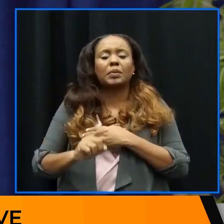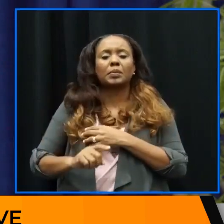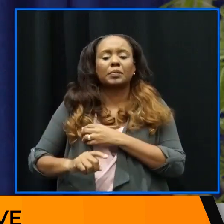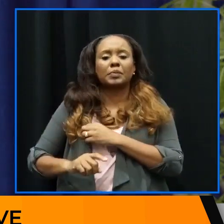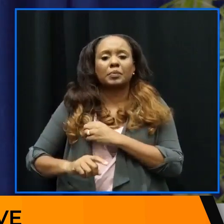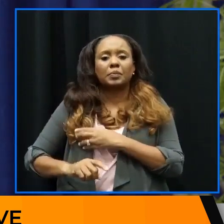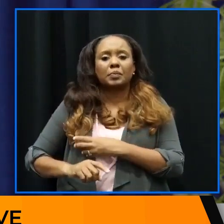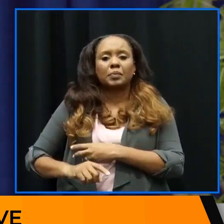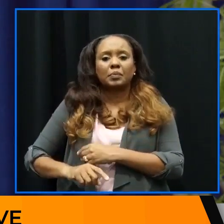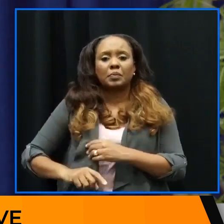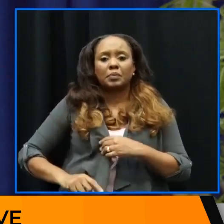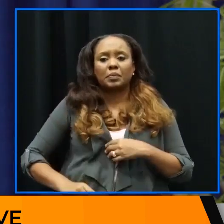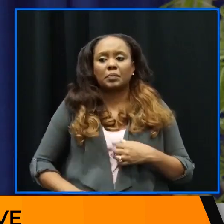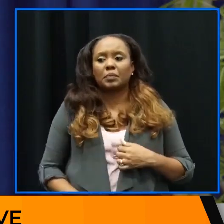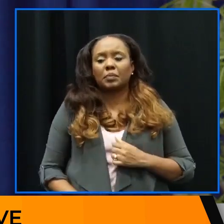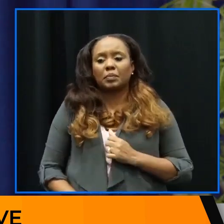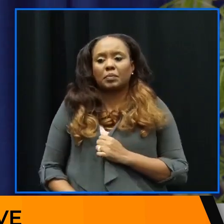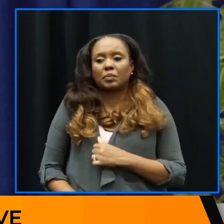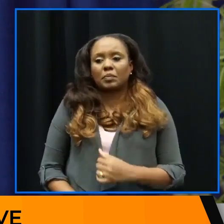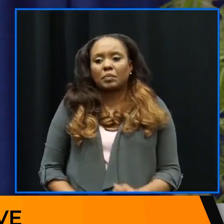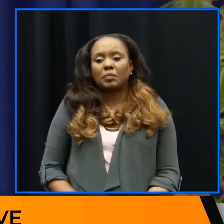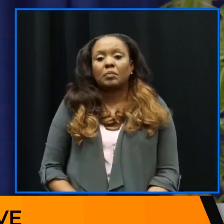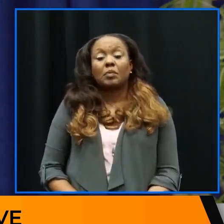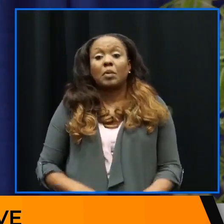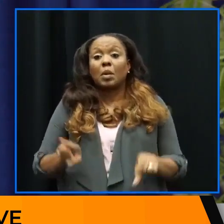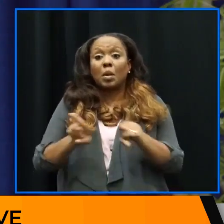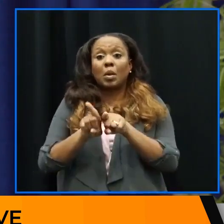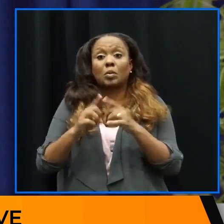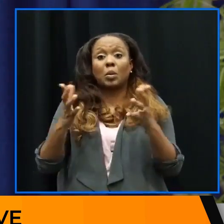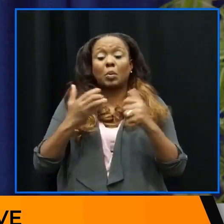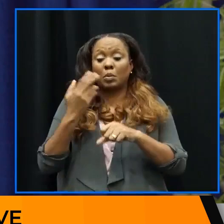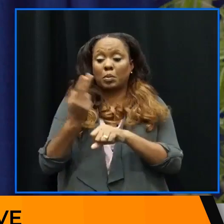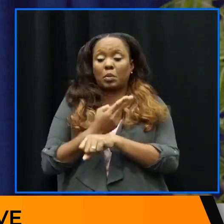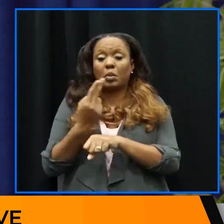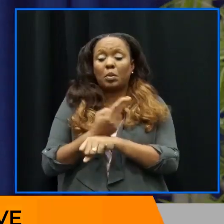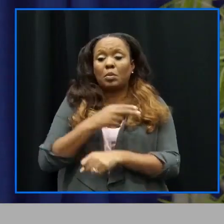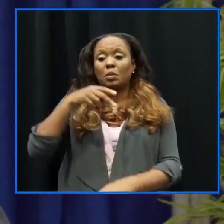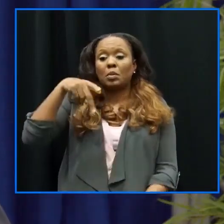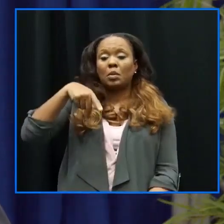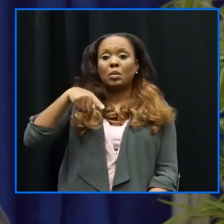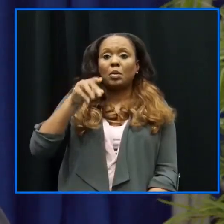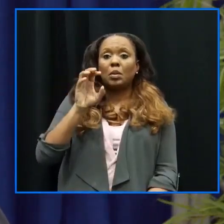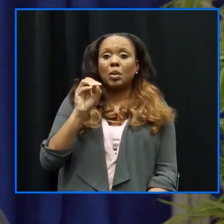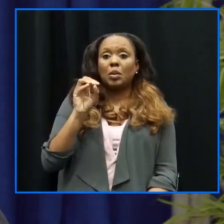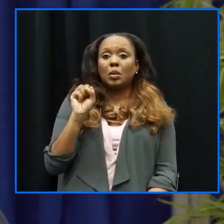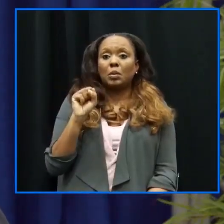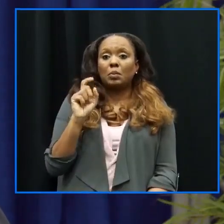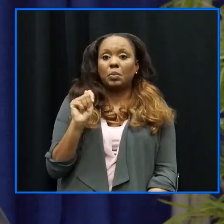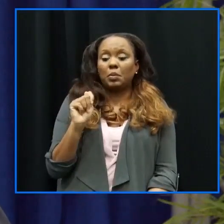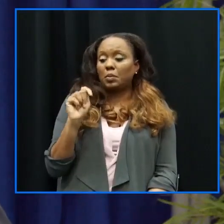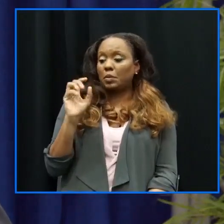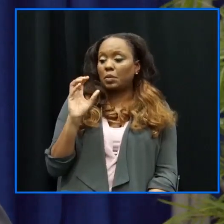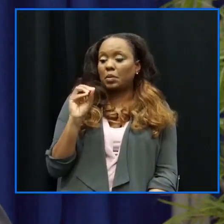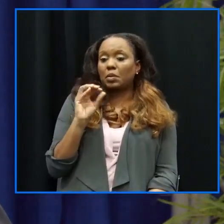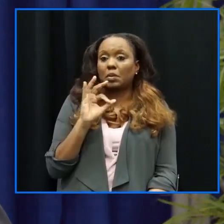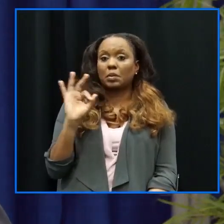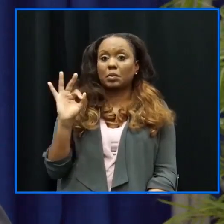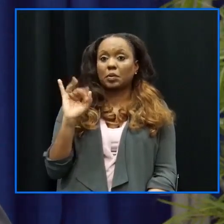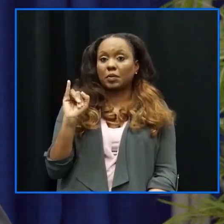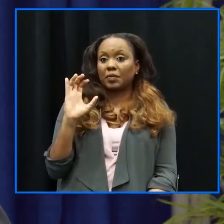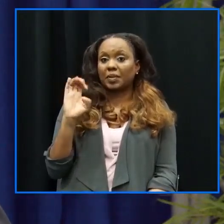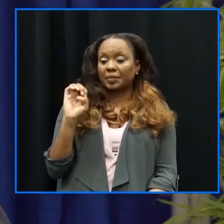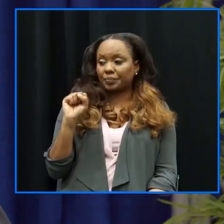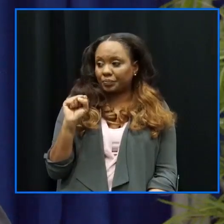We are intending to use post offices because they are scattered across the country and are